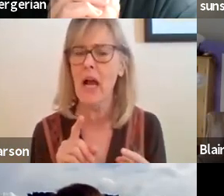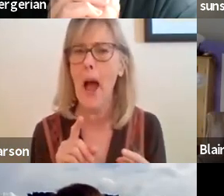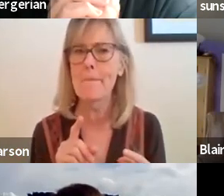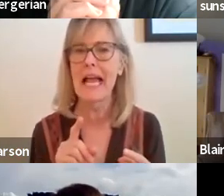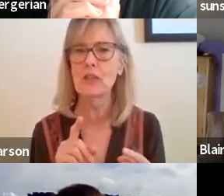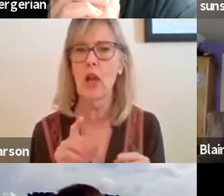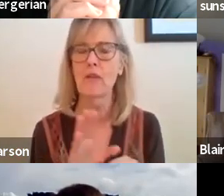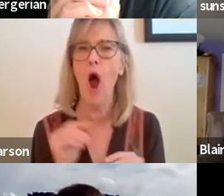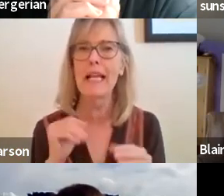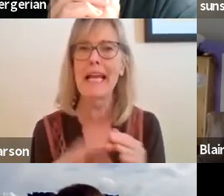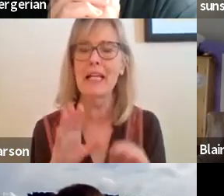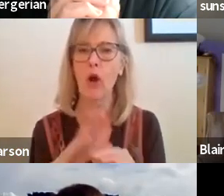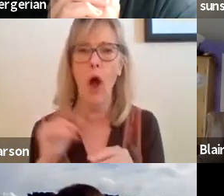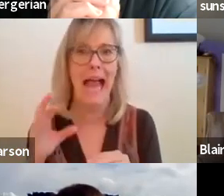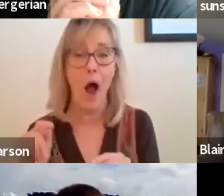really